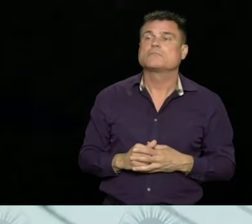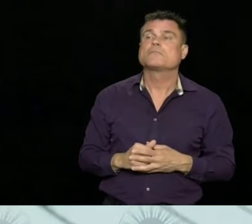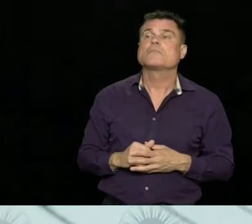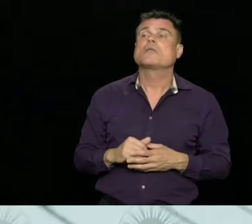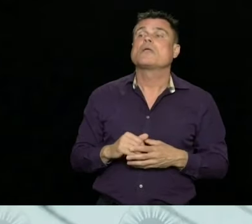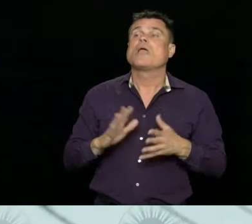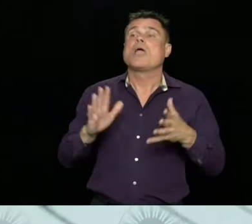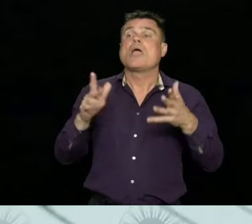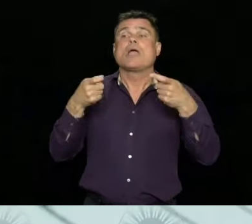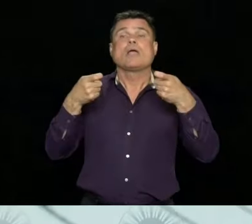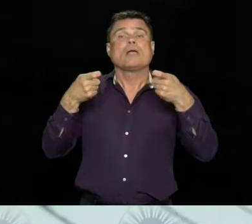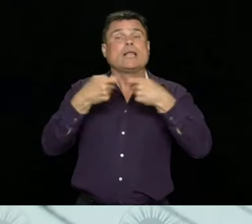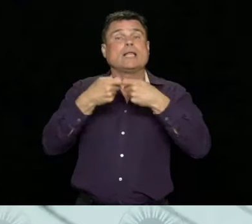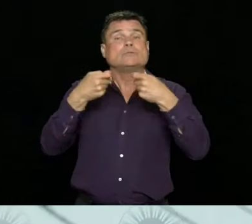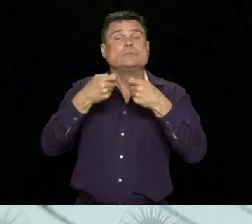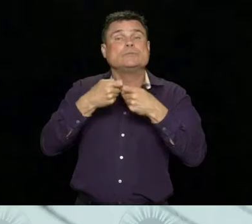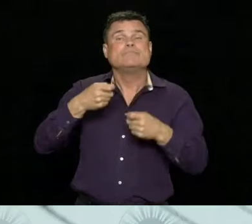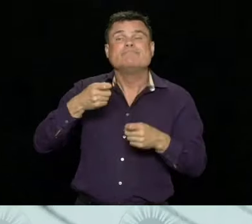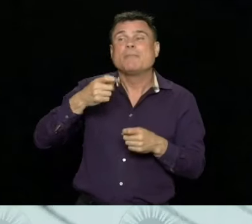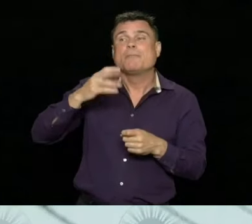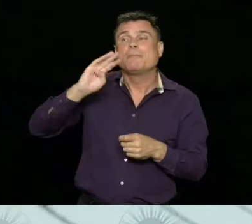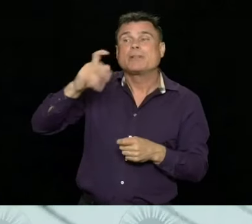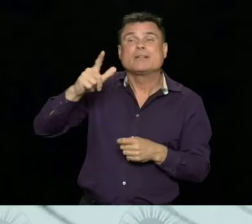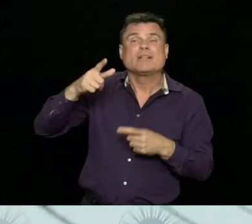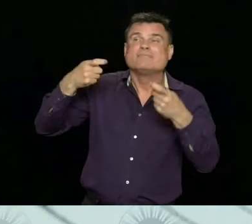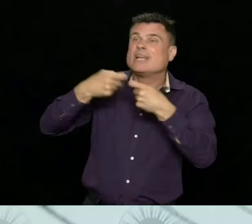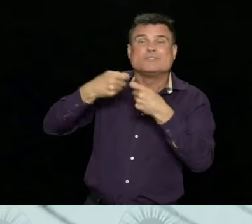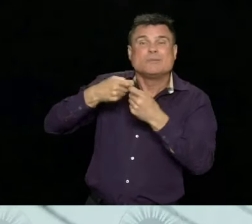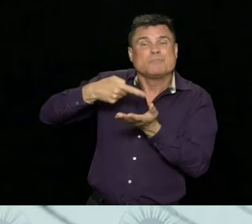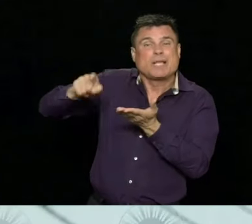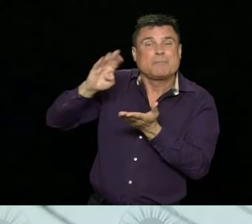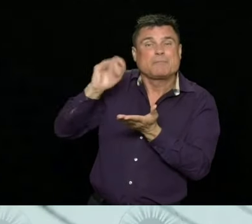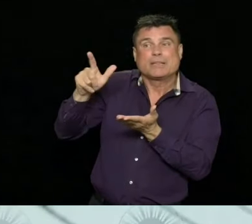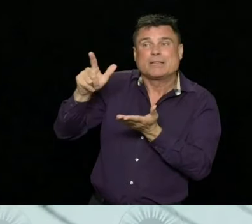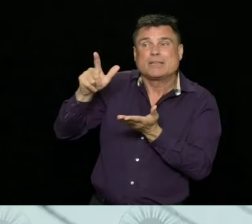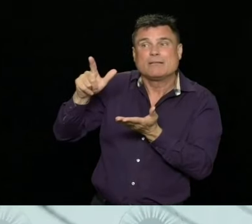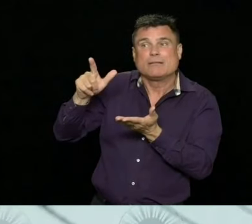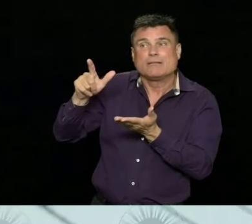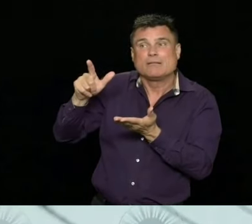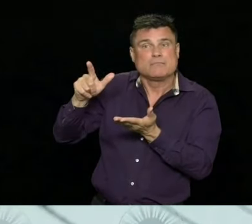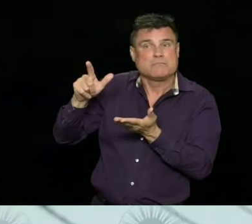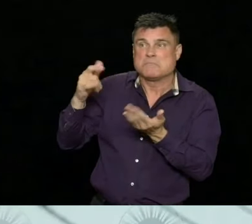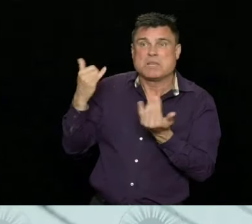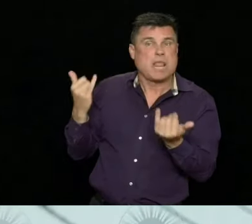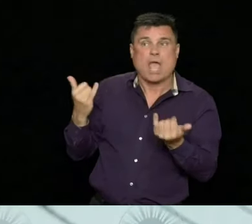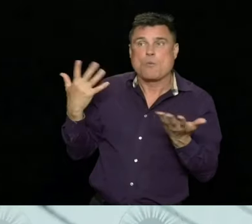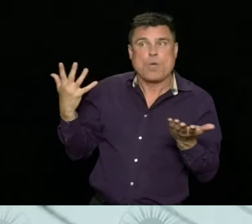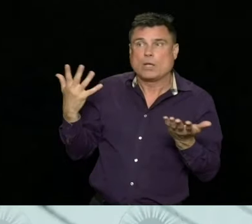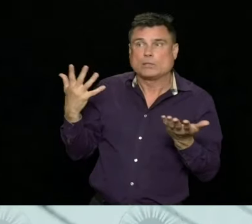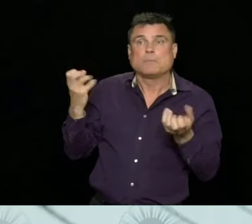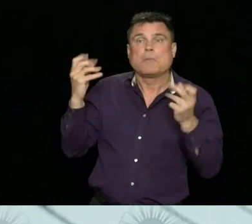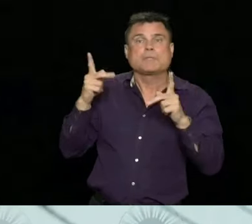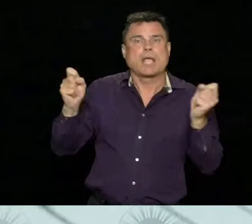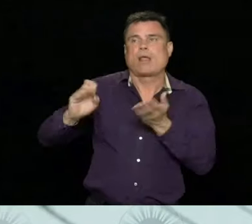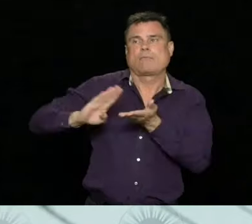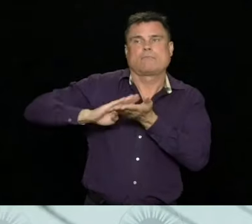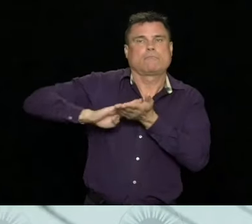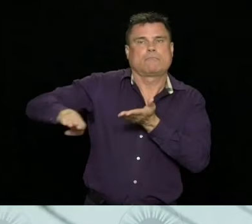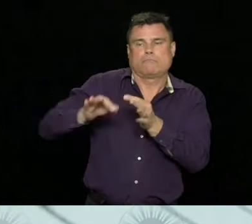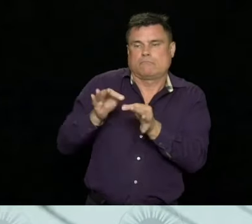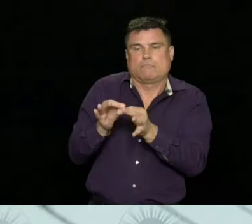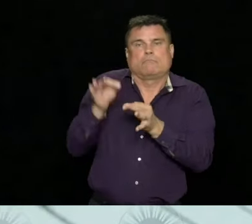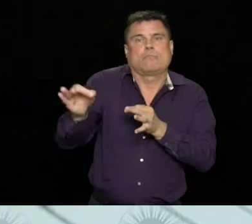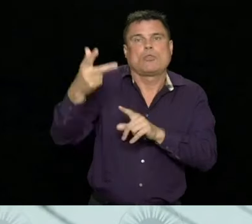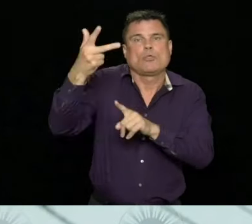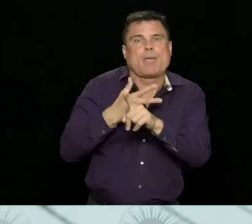their BC Hydro bills can be waived for 3 months. And I think those are the type of support that we are providing as a